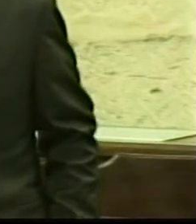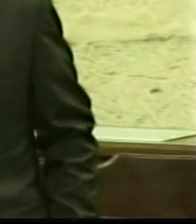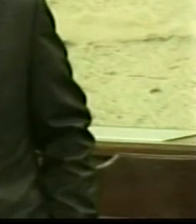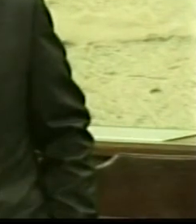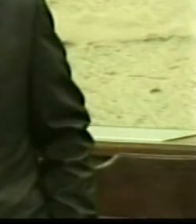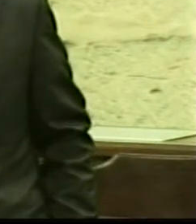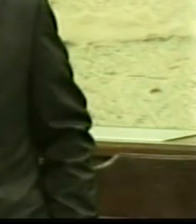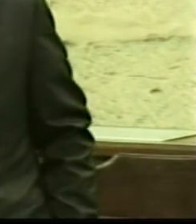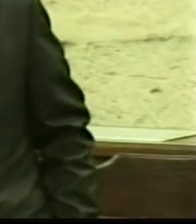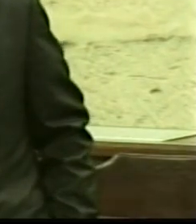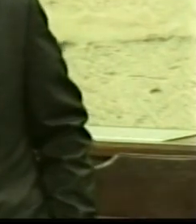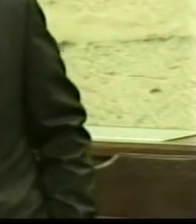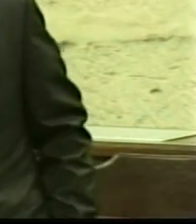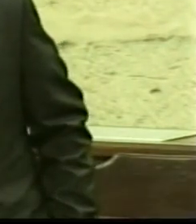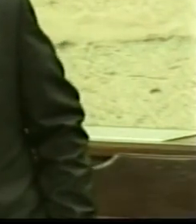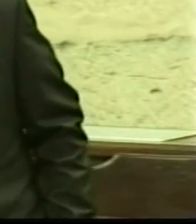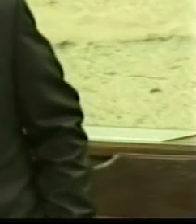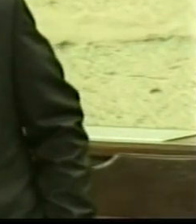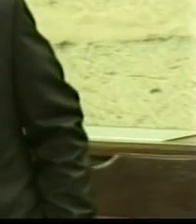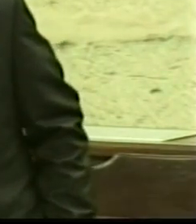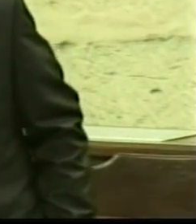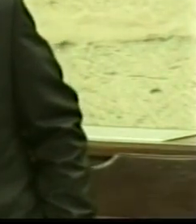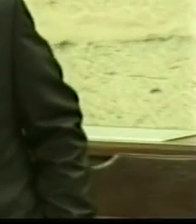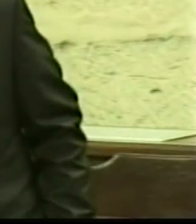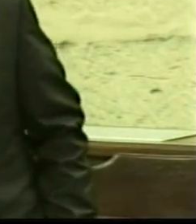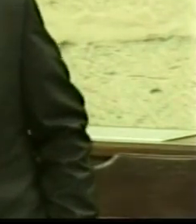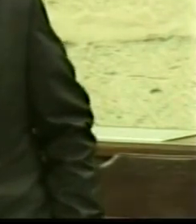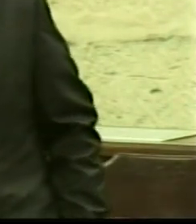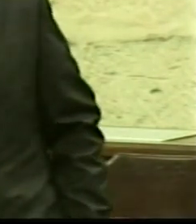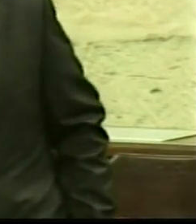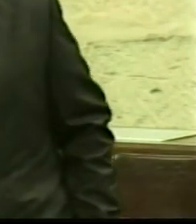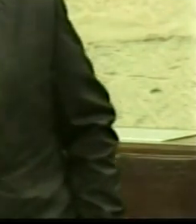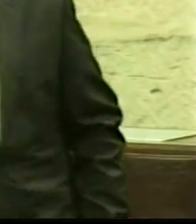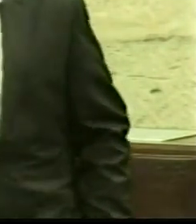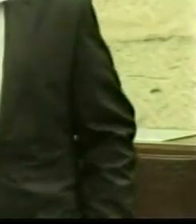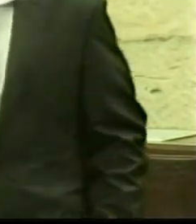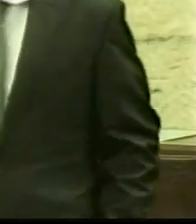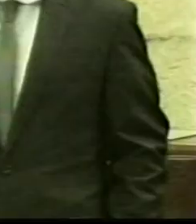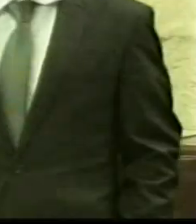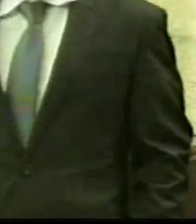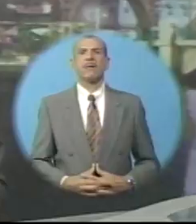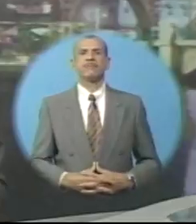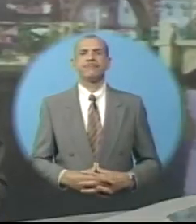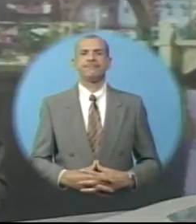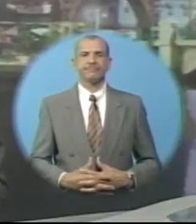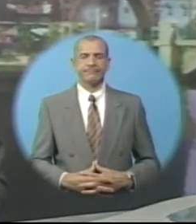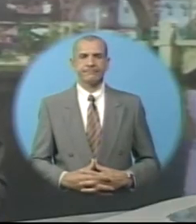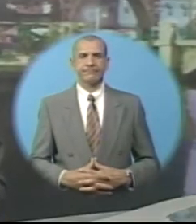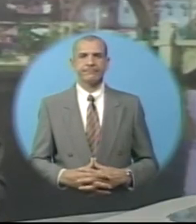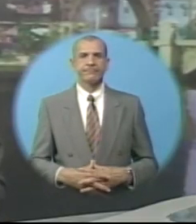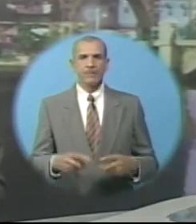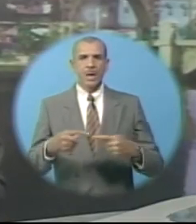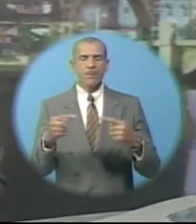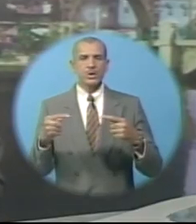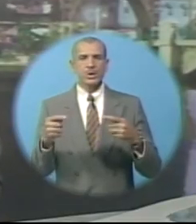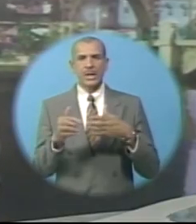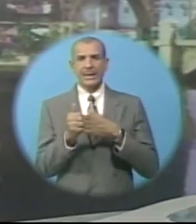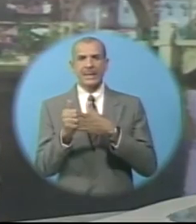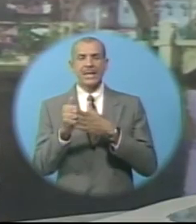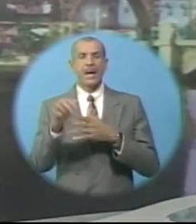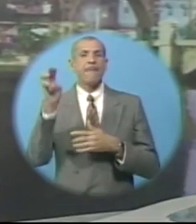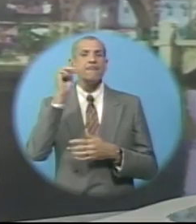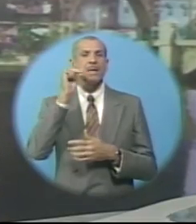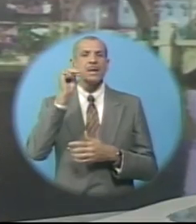and the foundation that Sir Grantley Adams would have laid in this country for independence? Opposition leader Mia